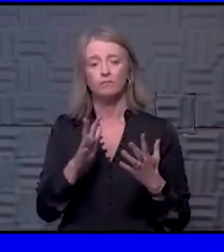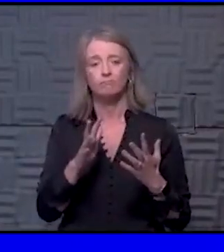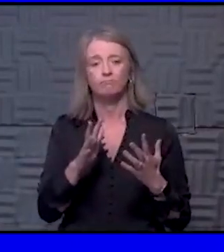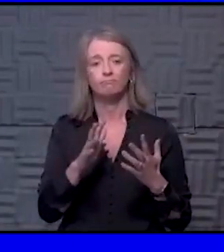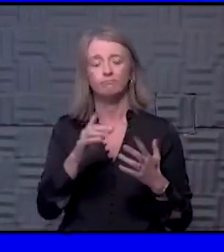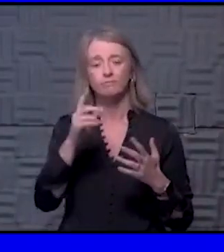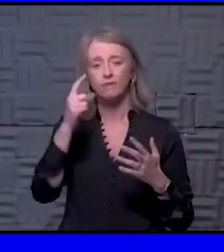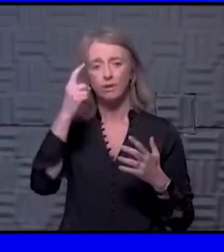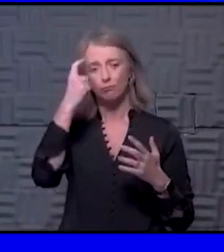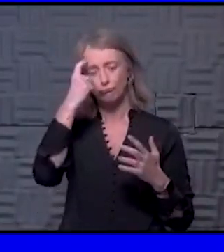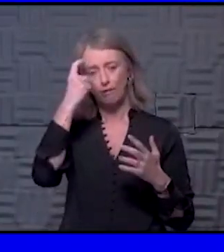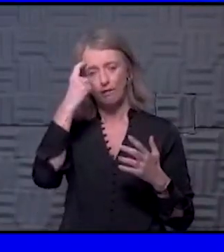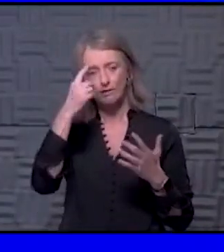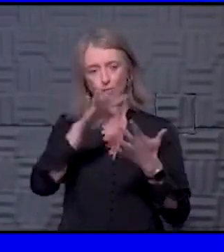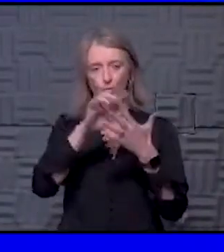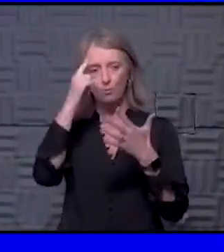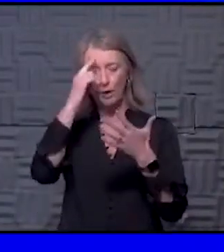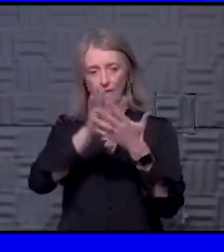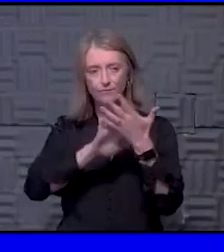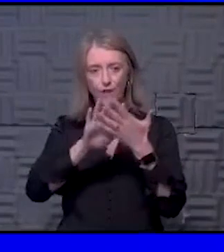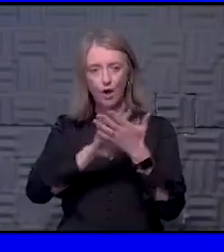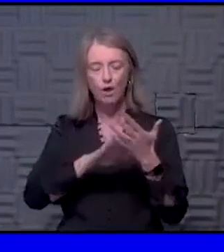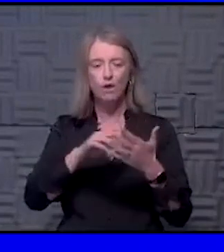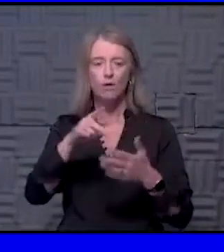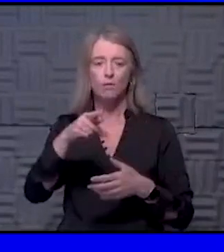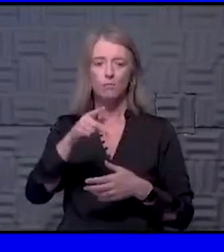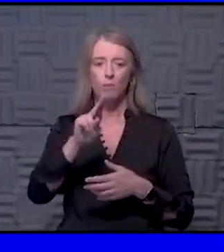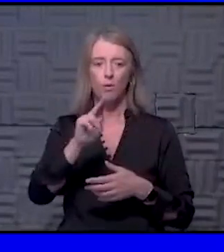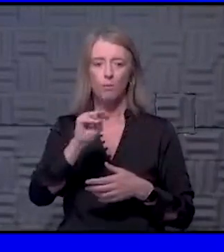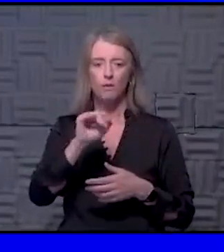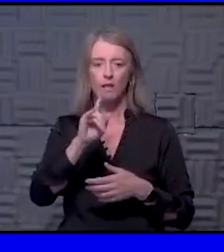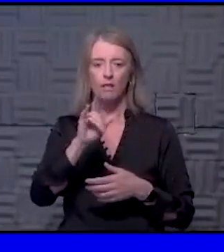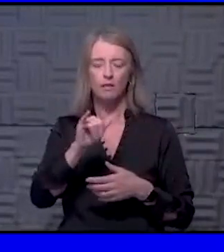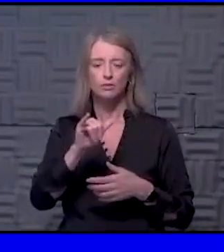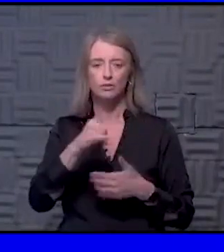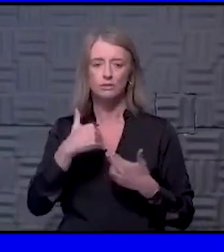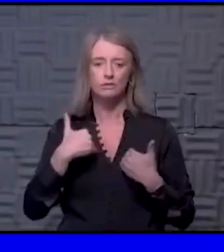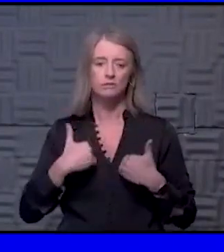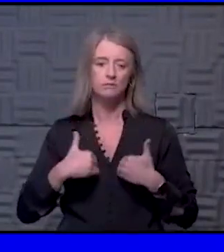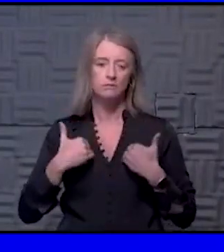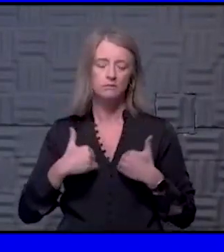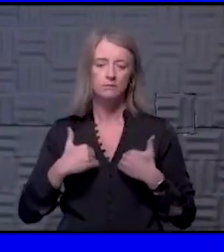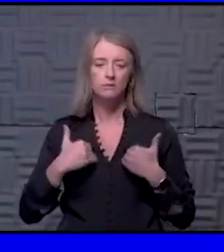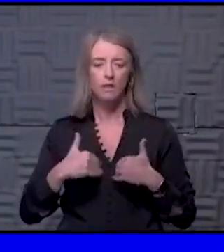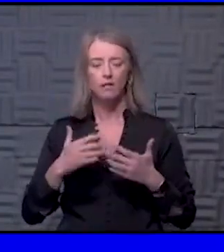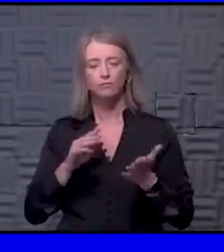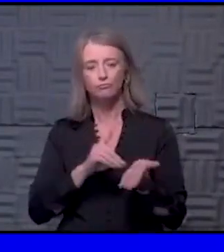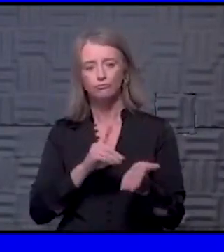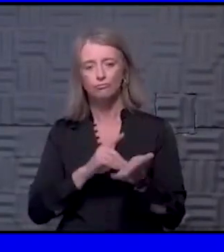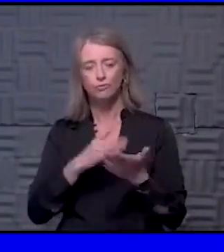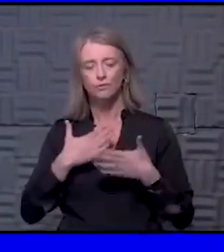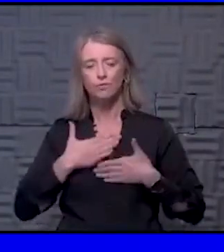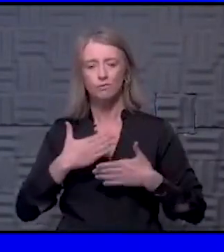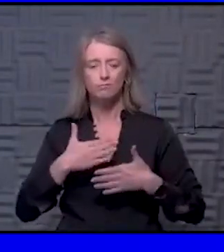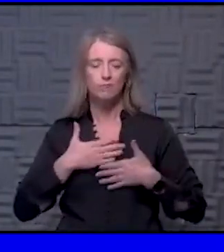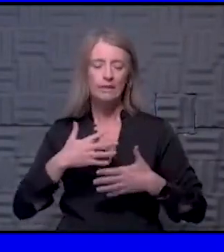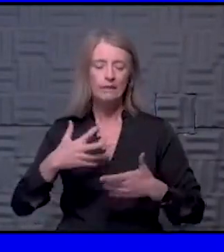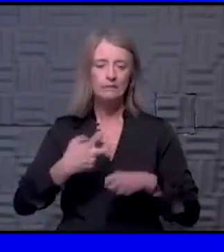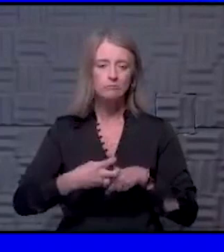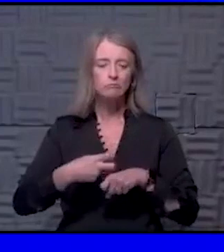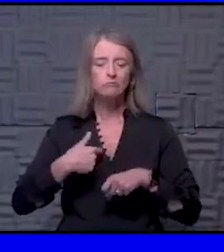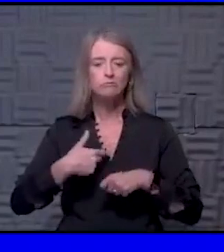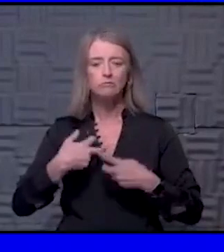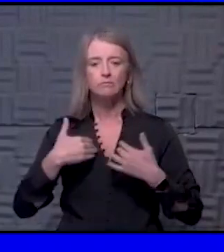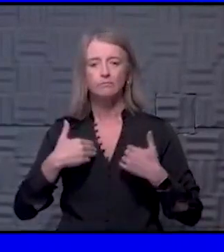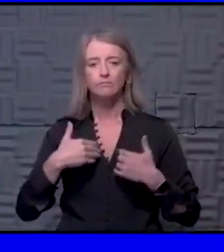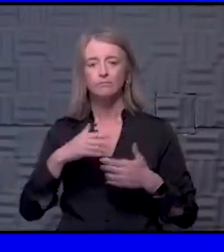say, neurology for the brain fog, or pulmonology and the lung doctors for your cough and shortness of breath. Maybe it's a rehab medicine